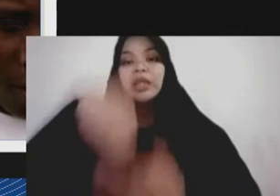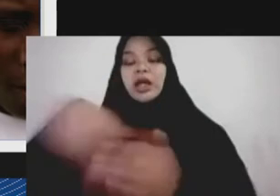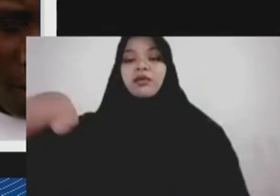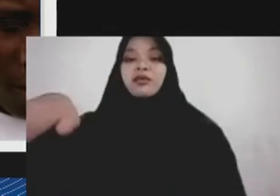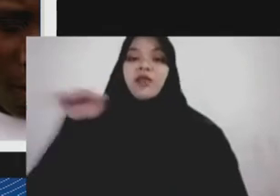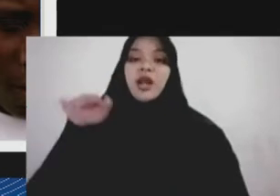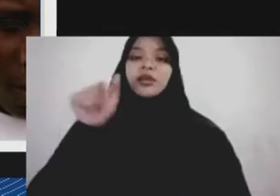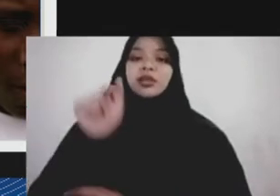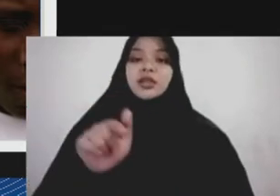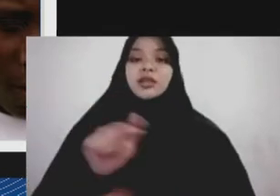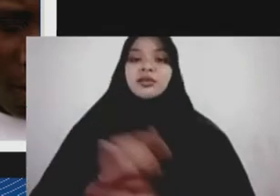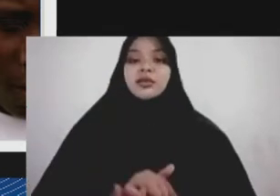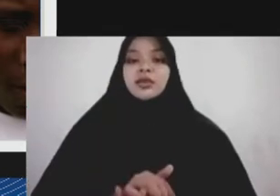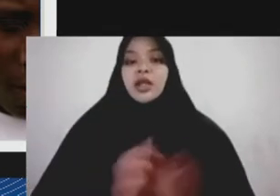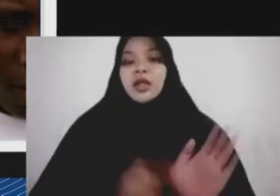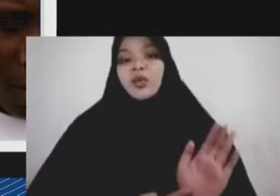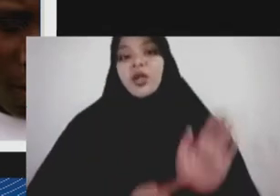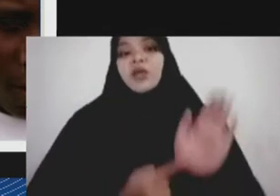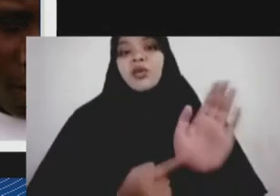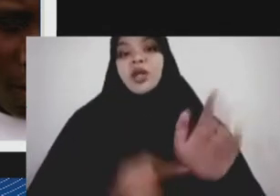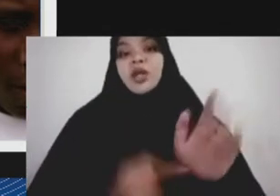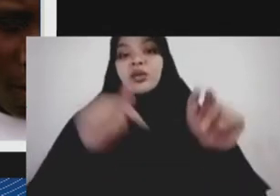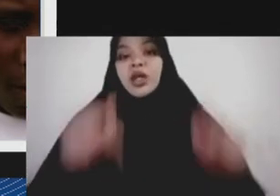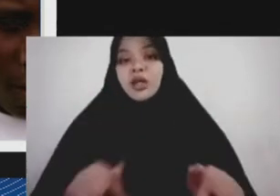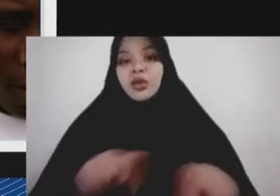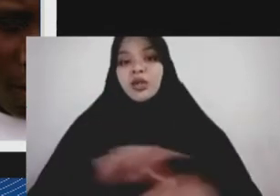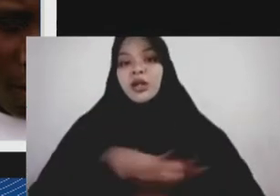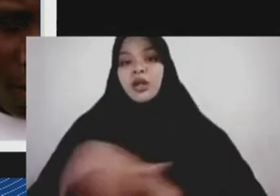showed, again, these are, I'm going to be showing some data trends